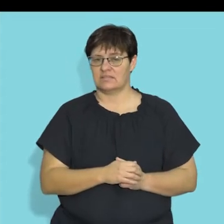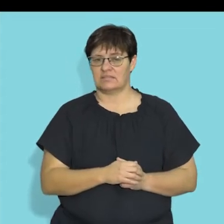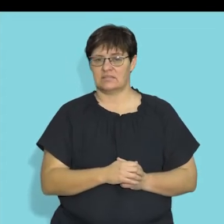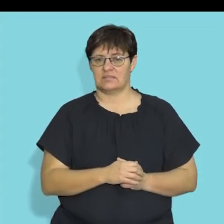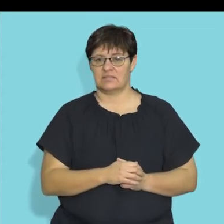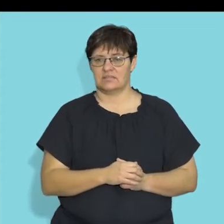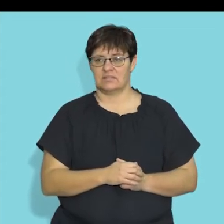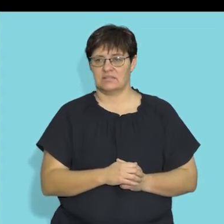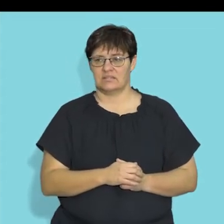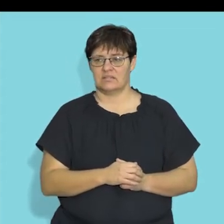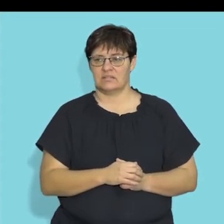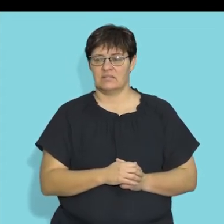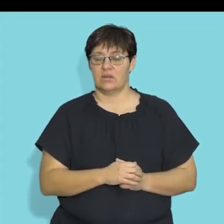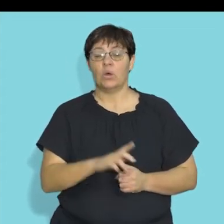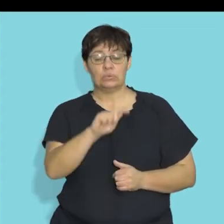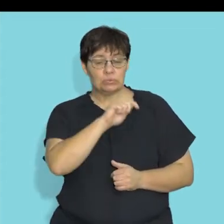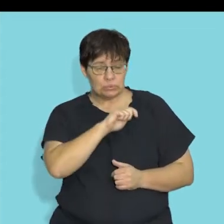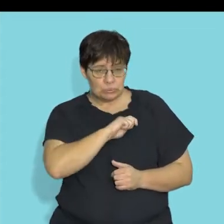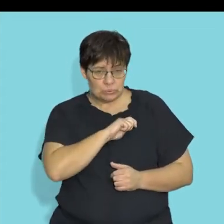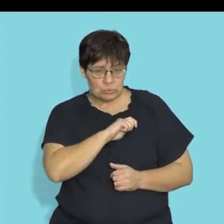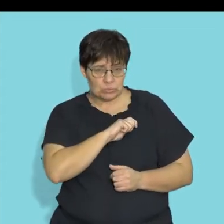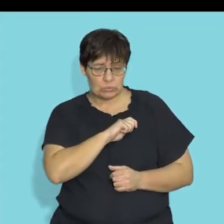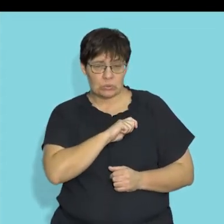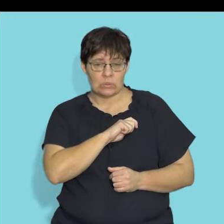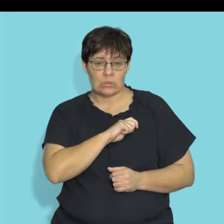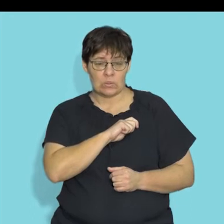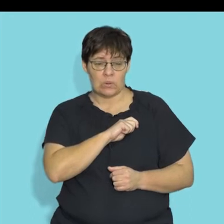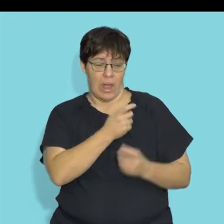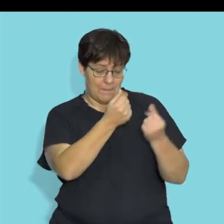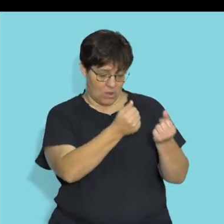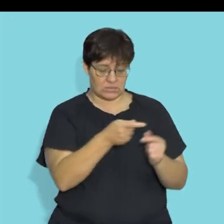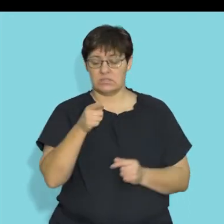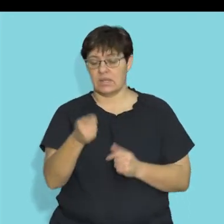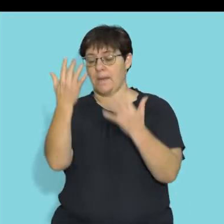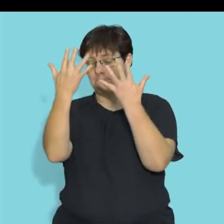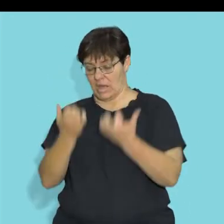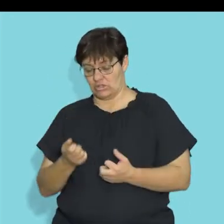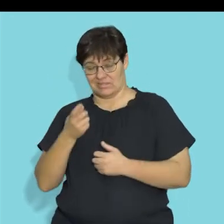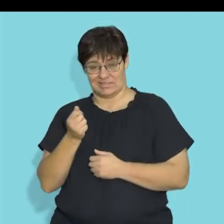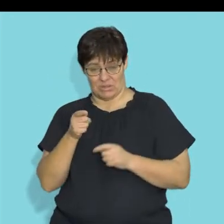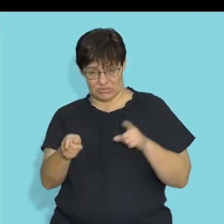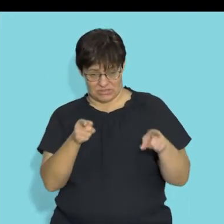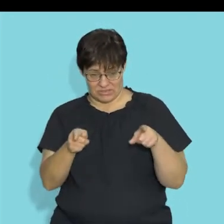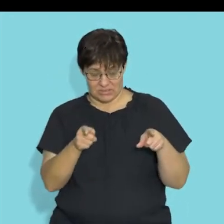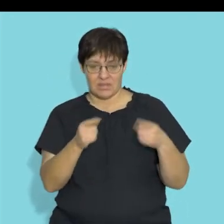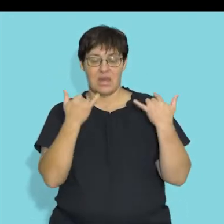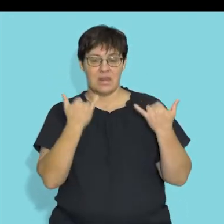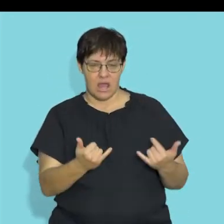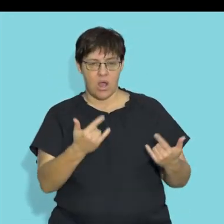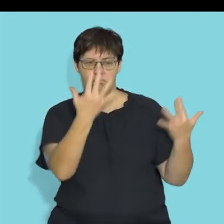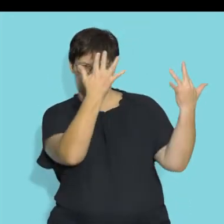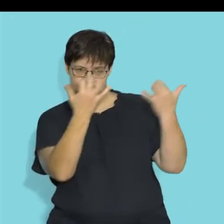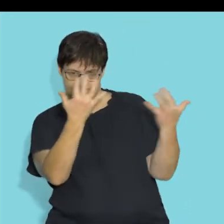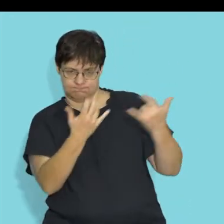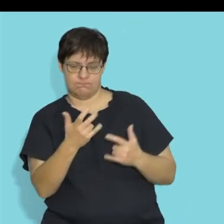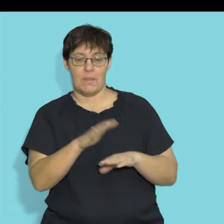is the actual and your budgeted figures. And then obviously, based on that, you now have to make